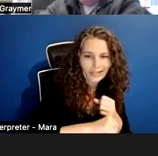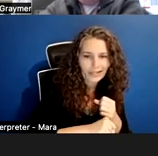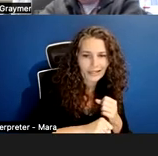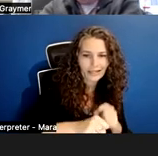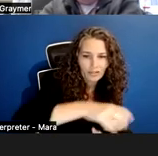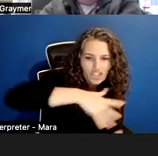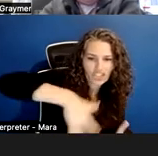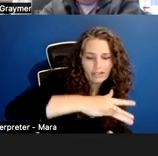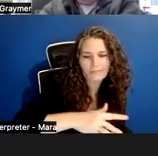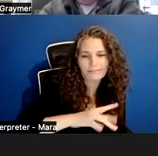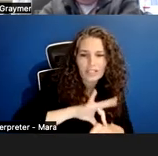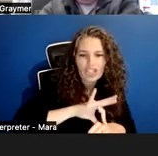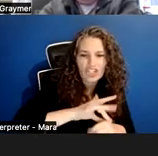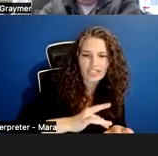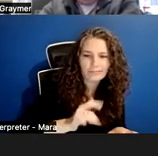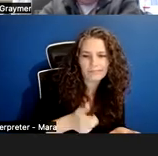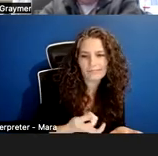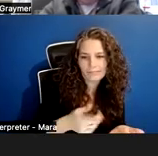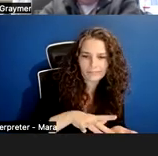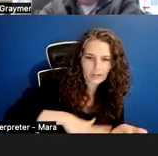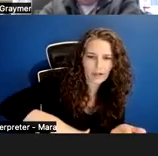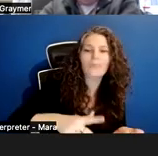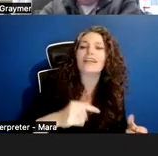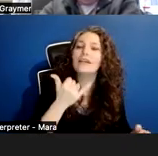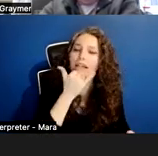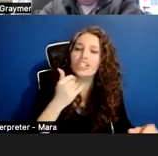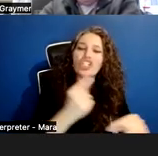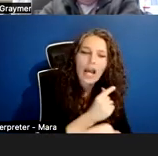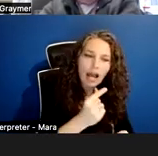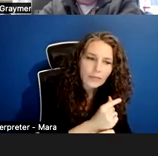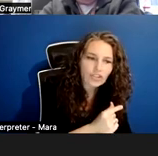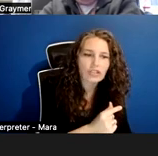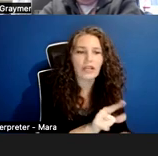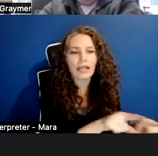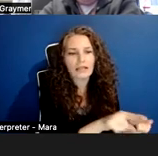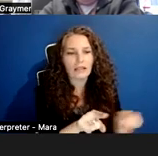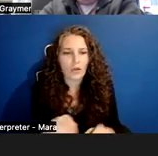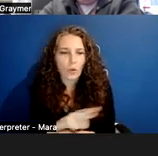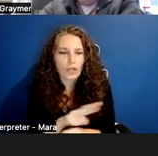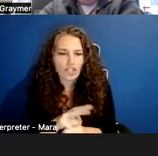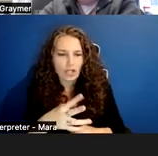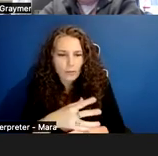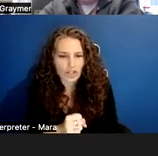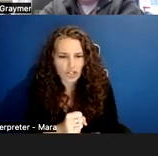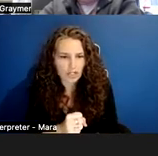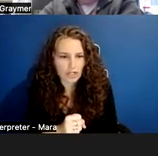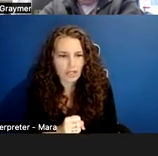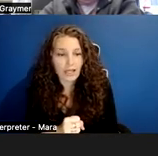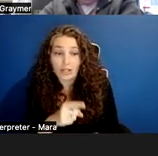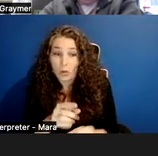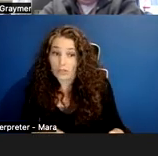Significant earthquakes are not limited to the major strike slip faults, and significant earthquakes are not all strike